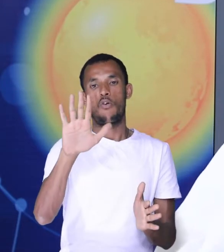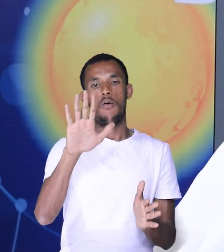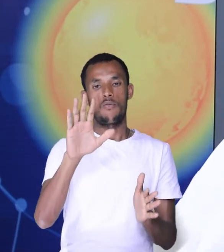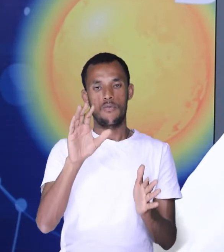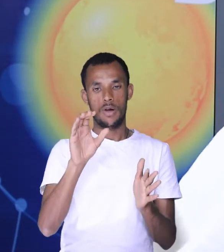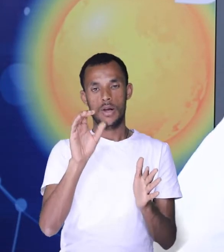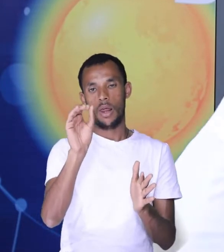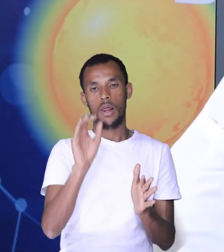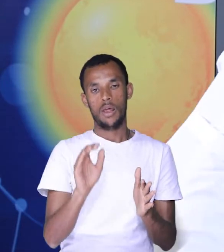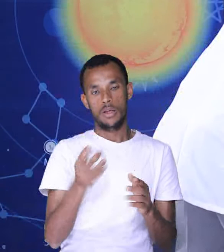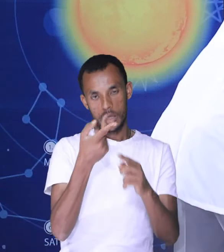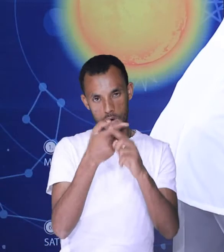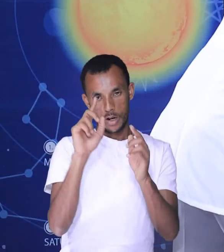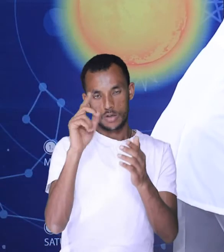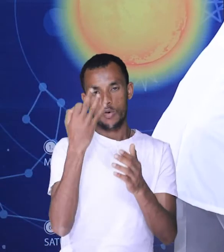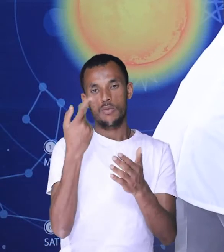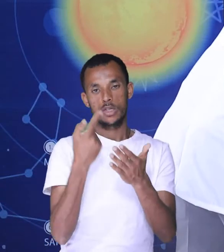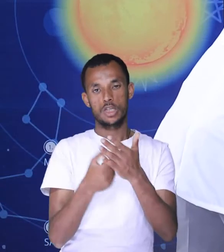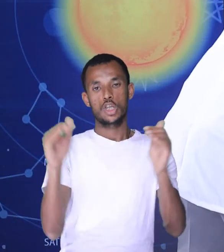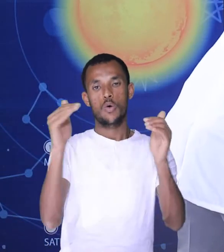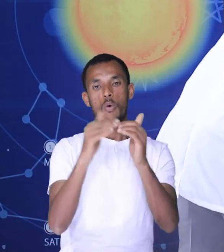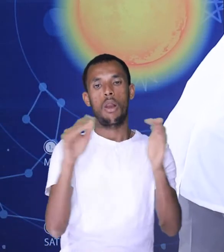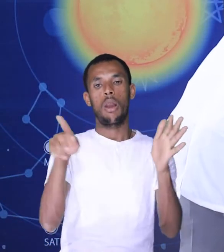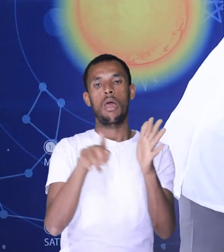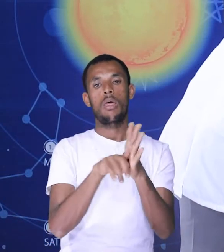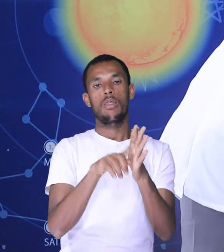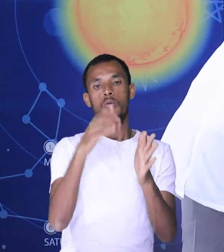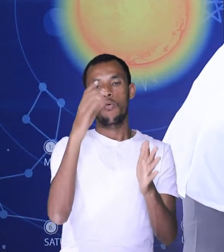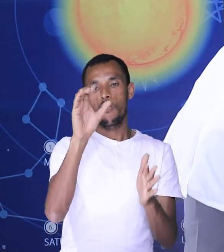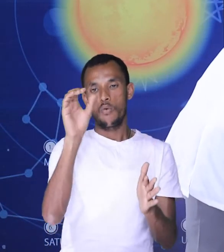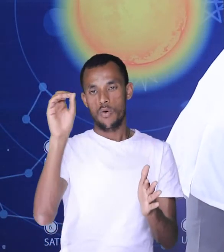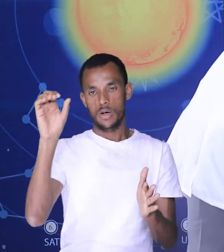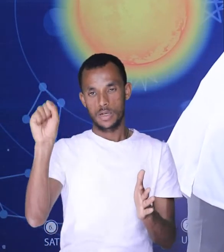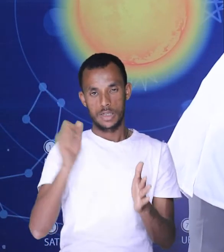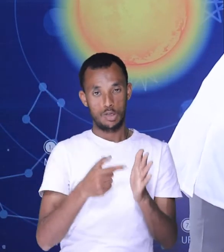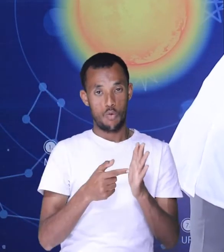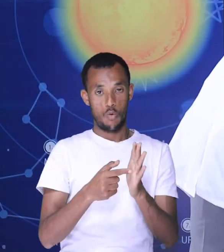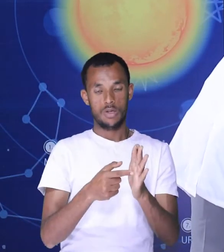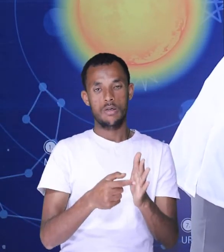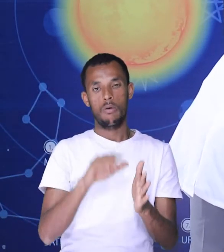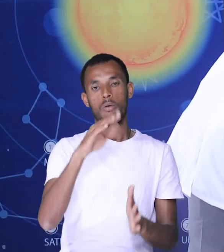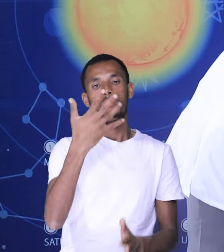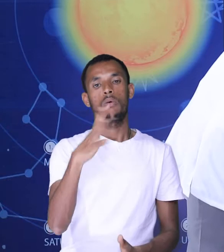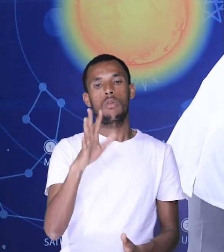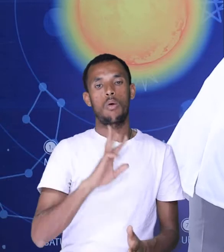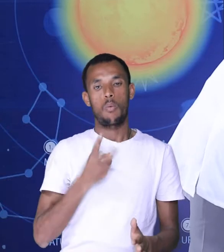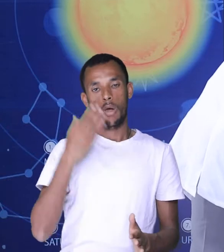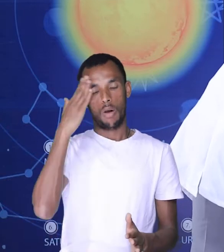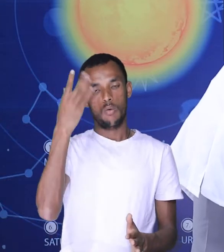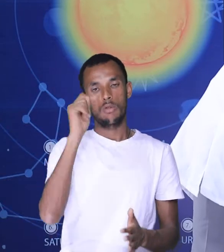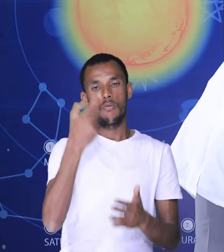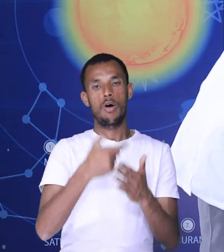degree. So the difference of this equals to negative of cos 15 degree. But we know the value